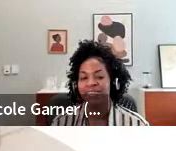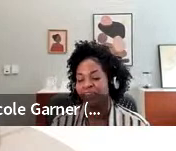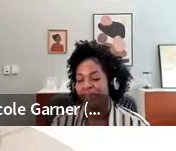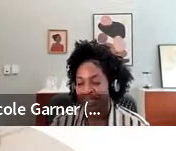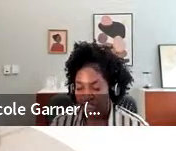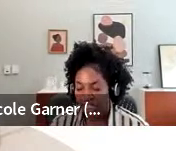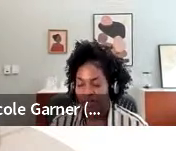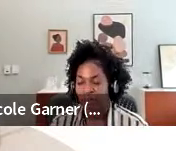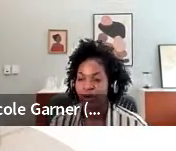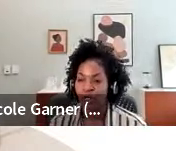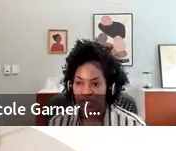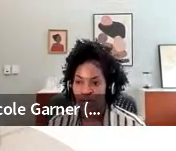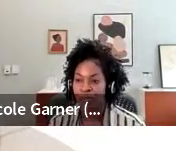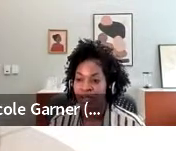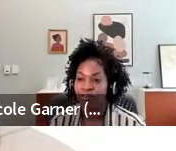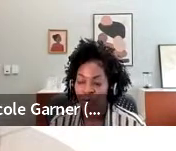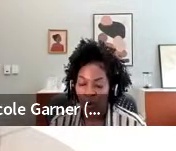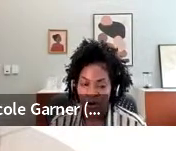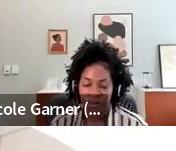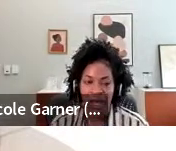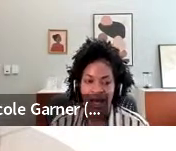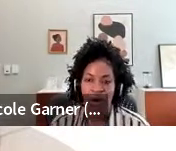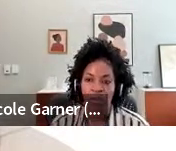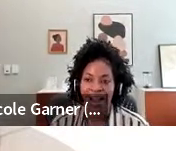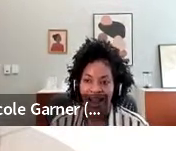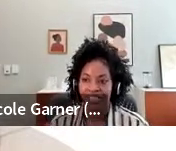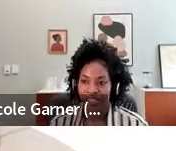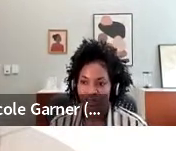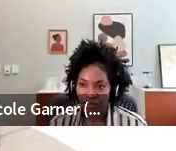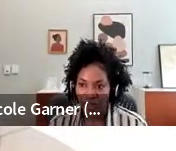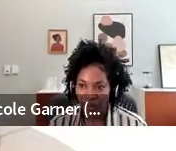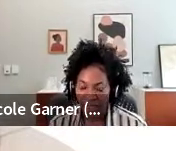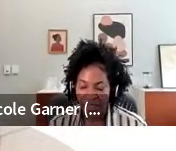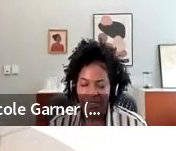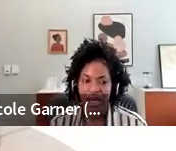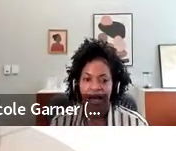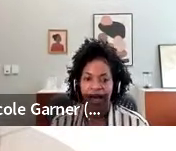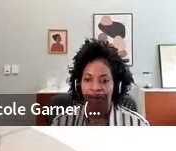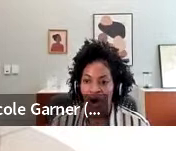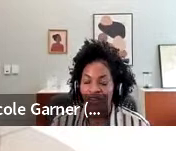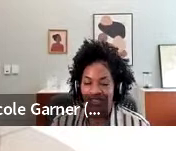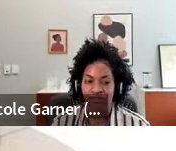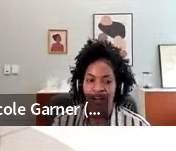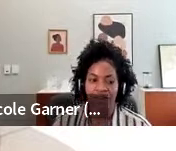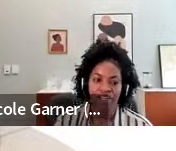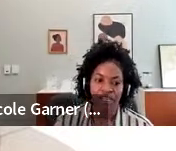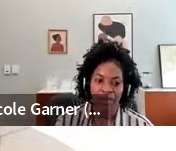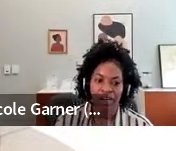ensure that the initiatives and programs that we bring forth will have a centered focus